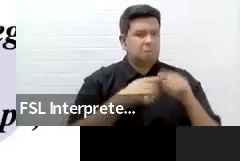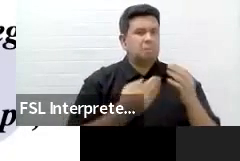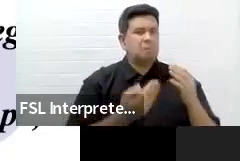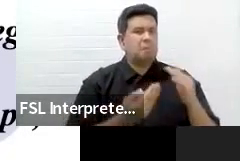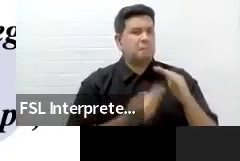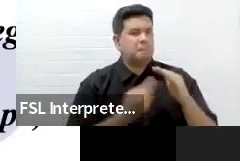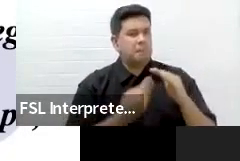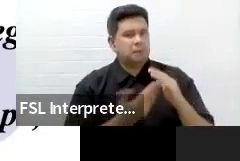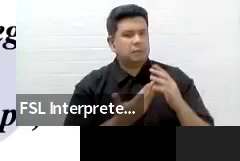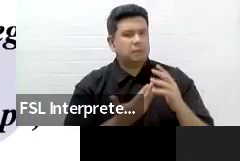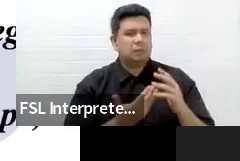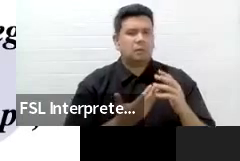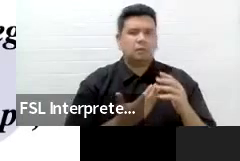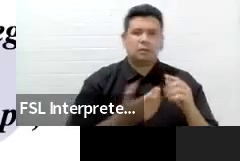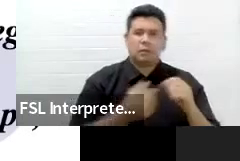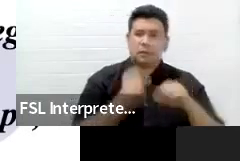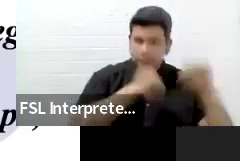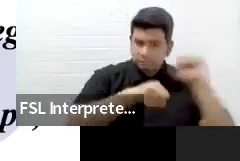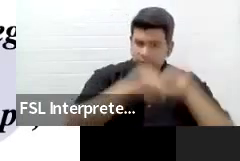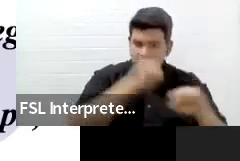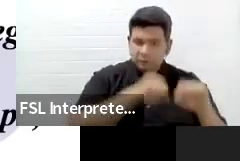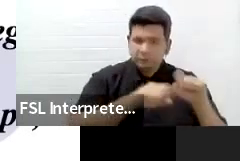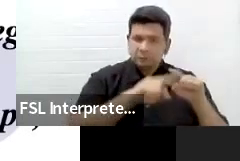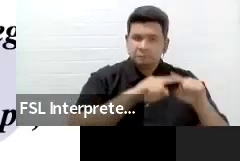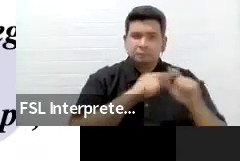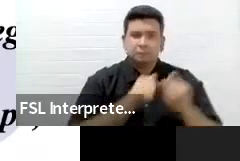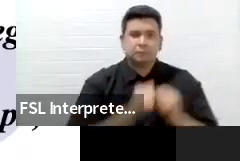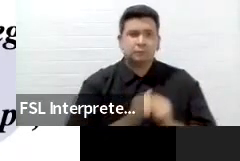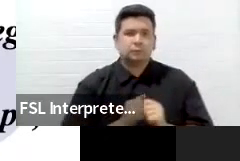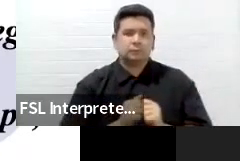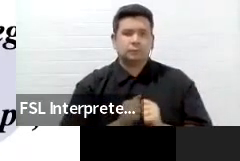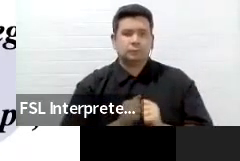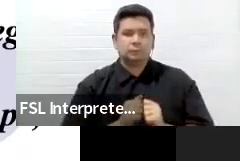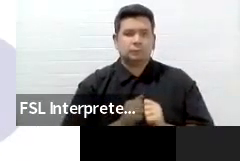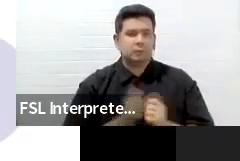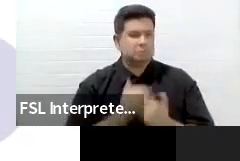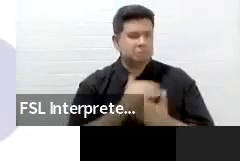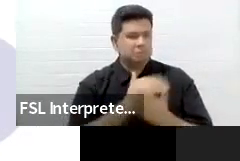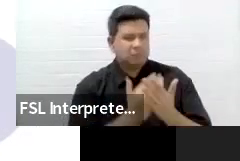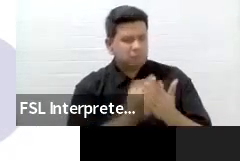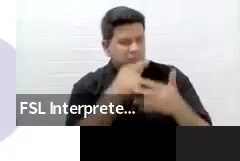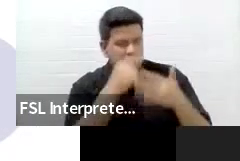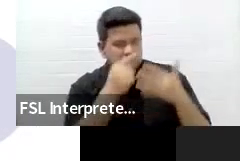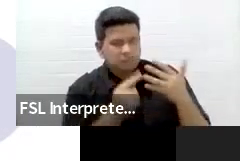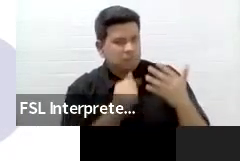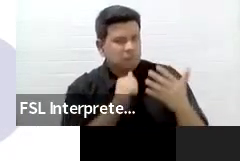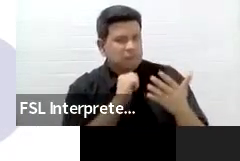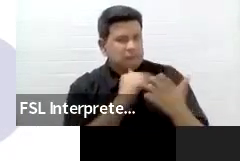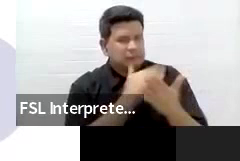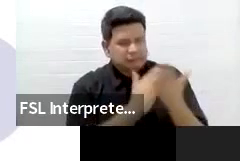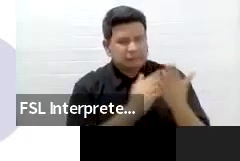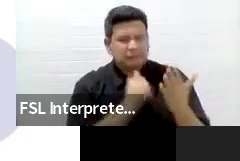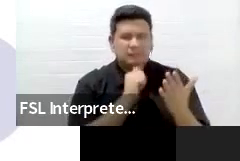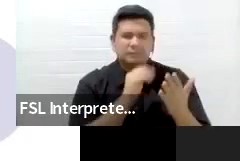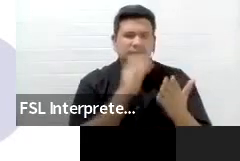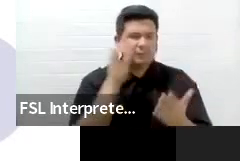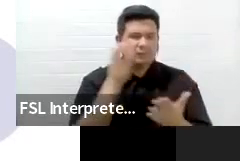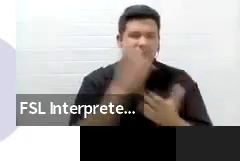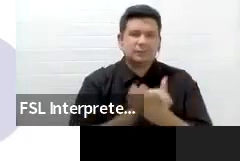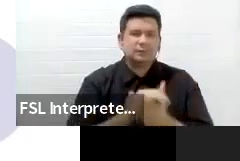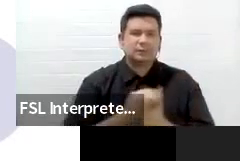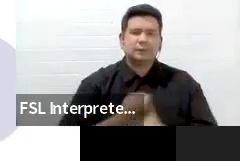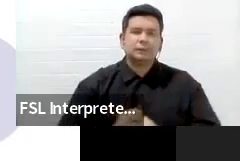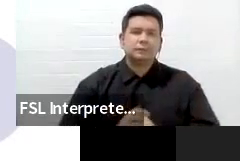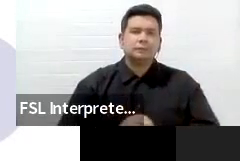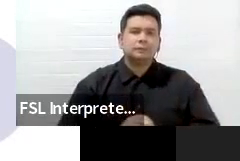are not really that much believable. But one thing